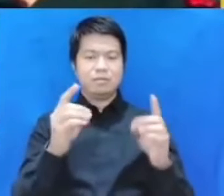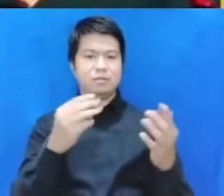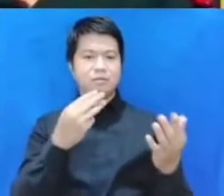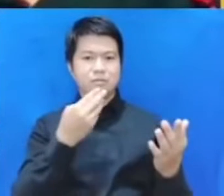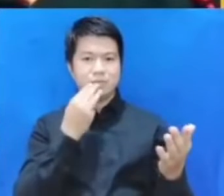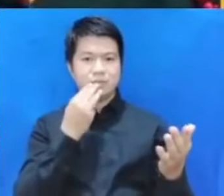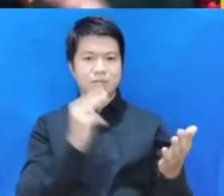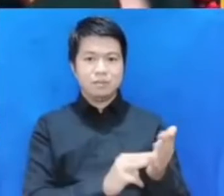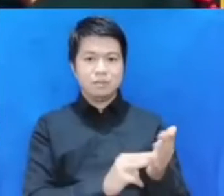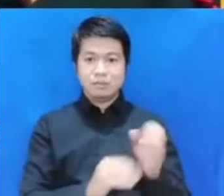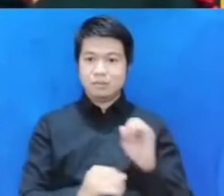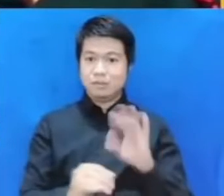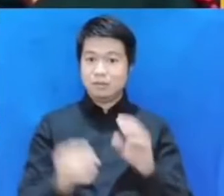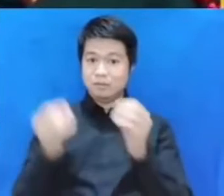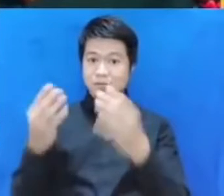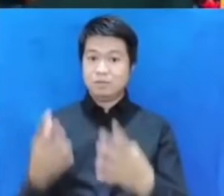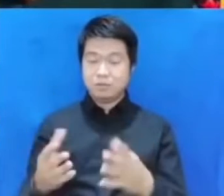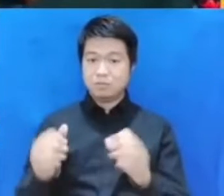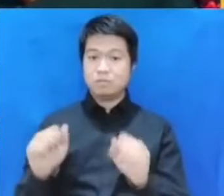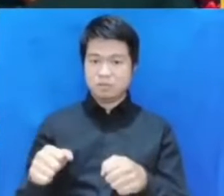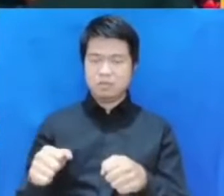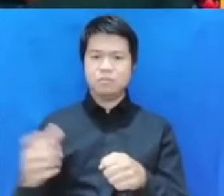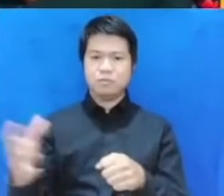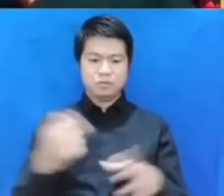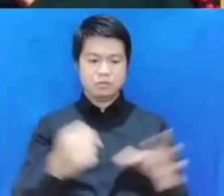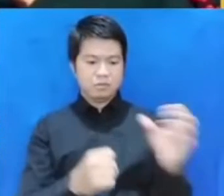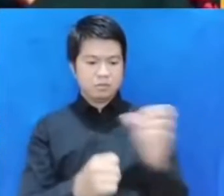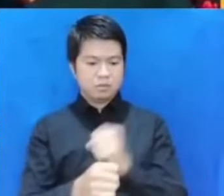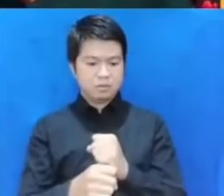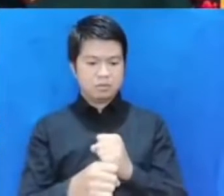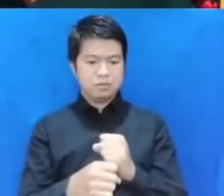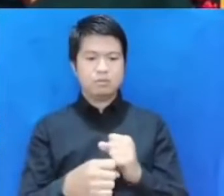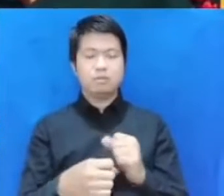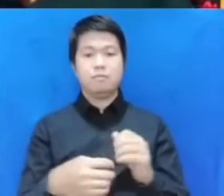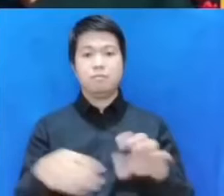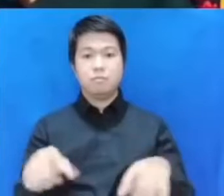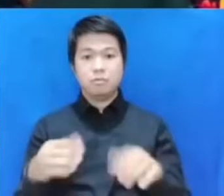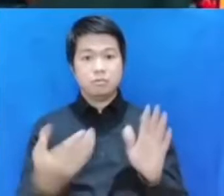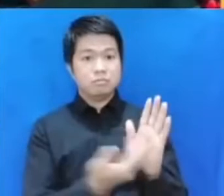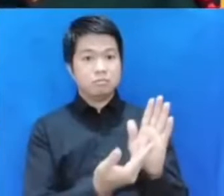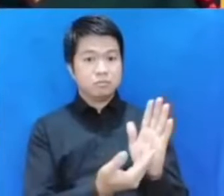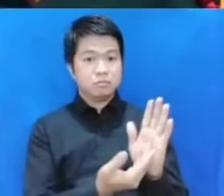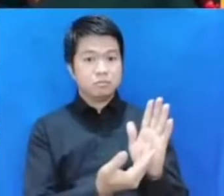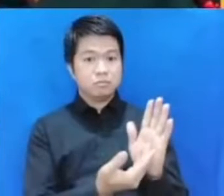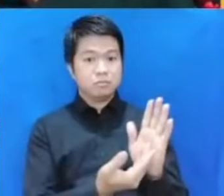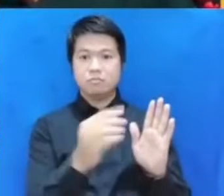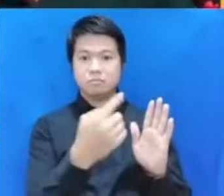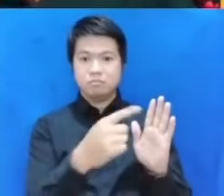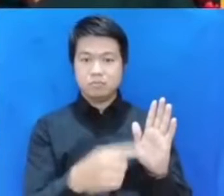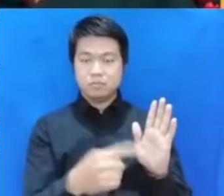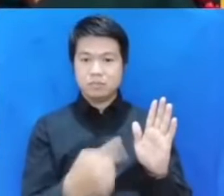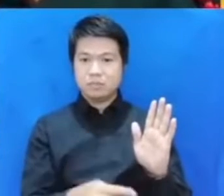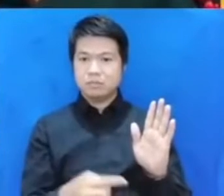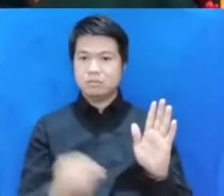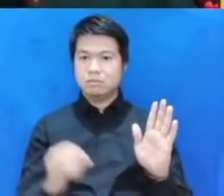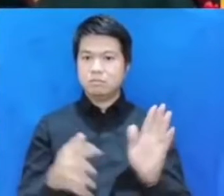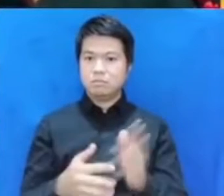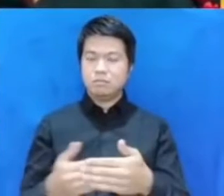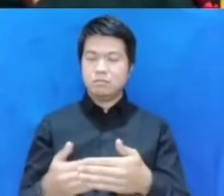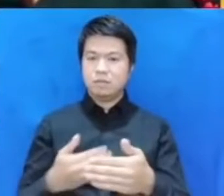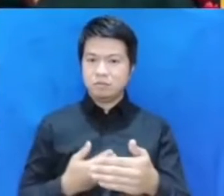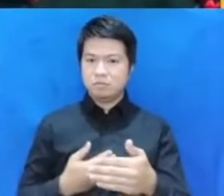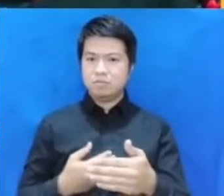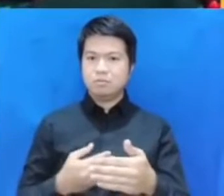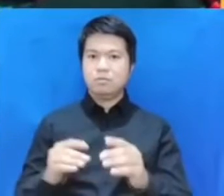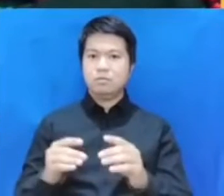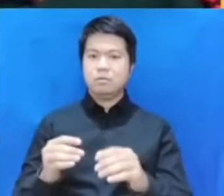to gather MOVs prior the issuance of DepEd memorandum, and these MOVs are aligned with the